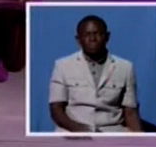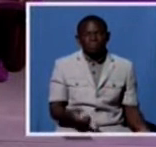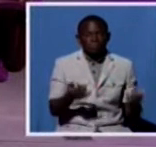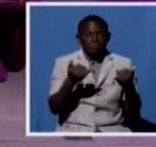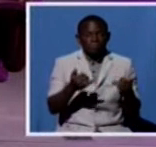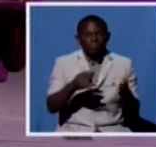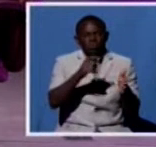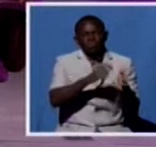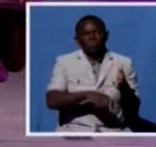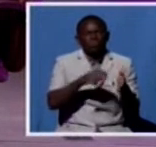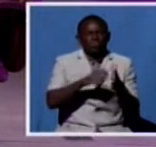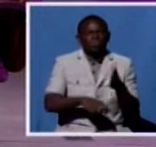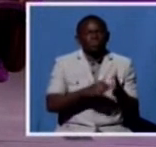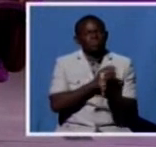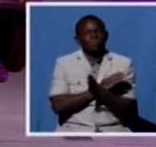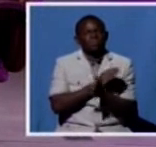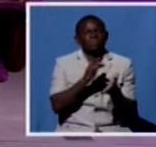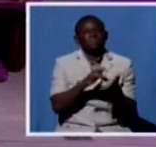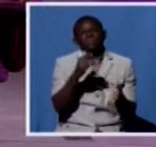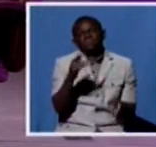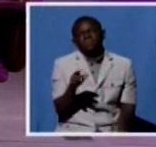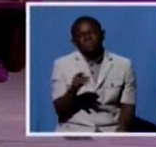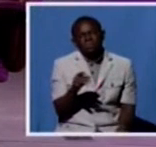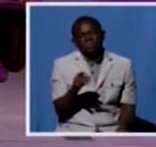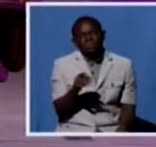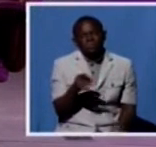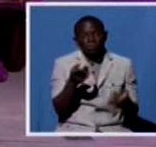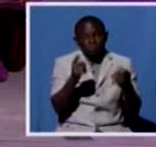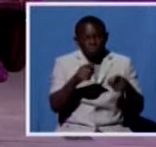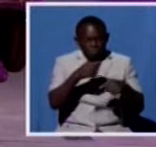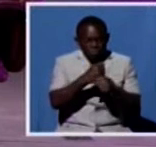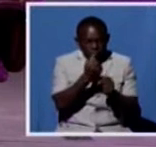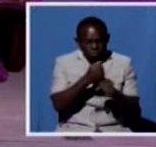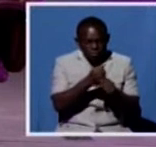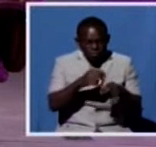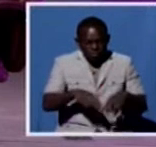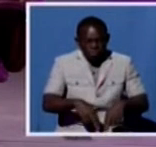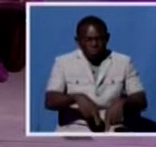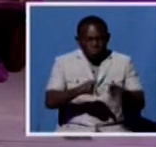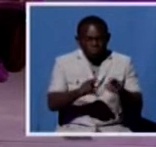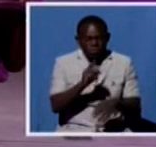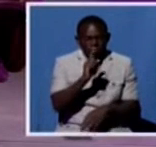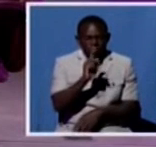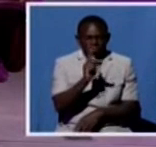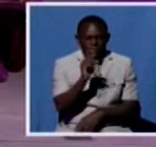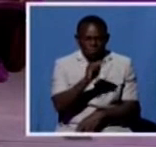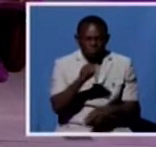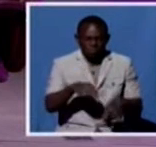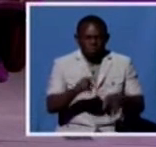cost per kilometer of road. Have you done an assessment to understand whether this is the correct picture and why this is so?